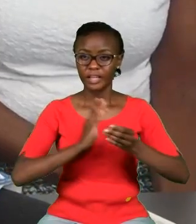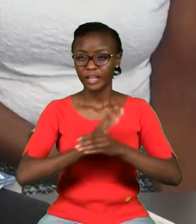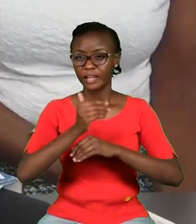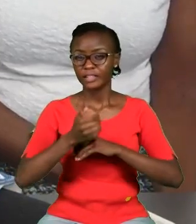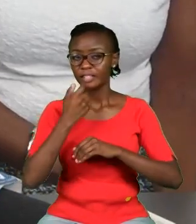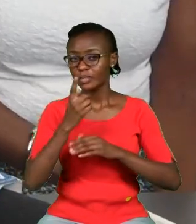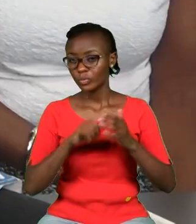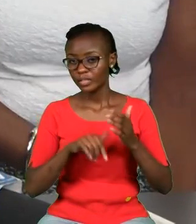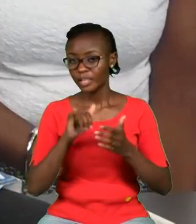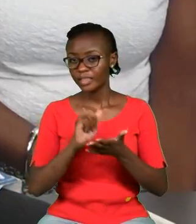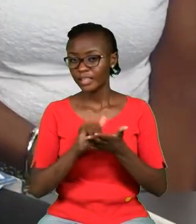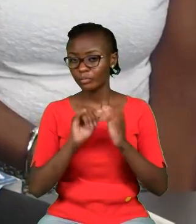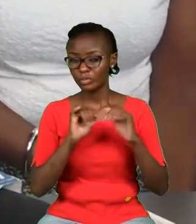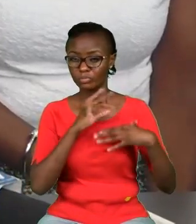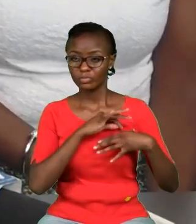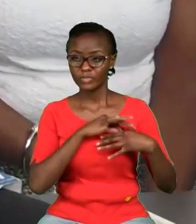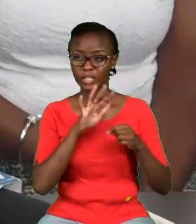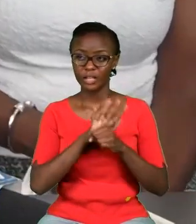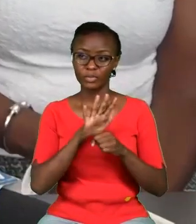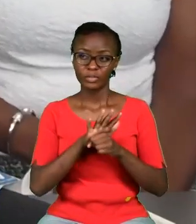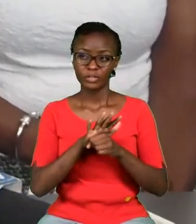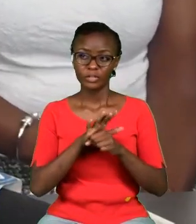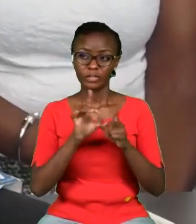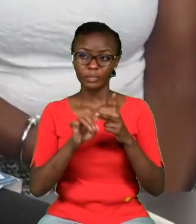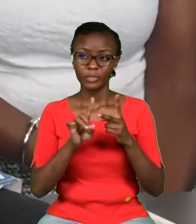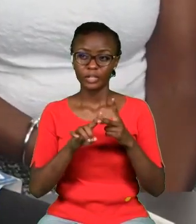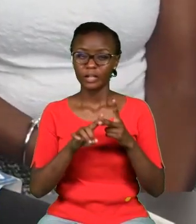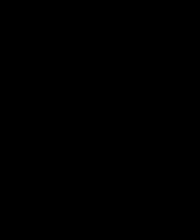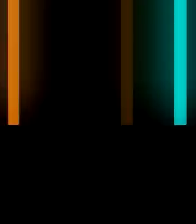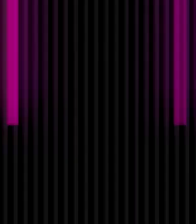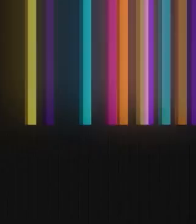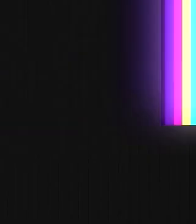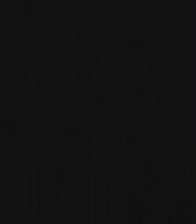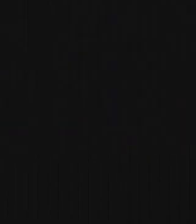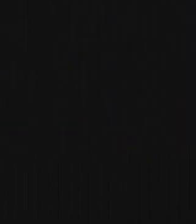looked at those quick wins. We looked at the e-commerce platform